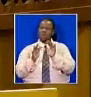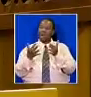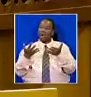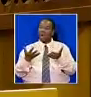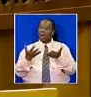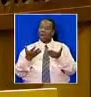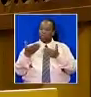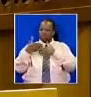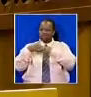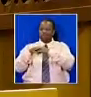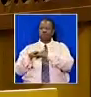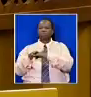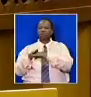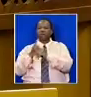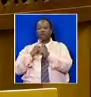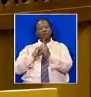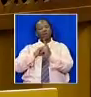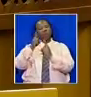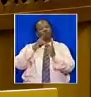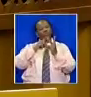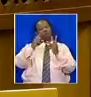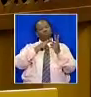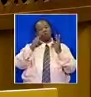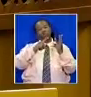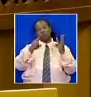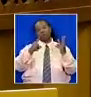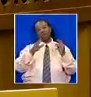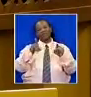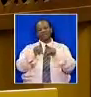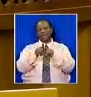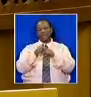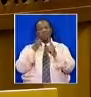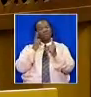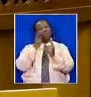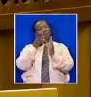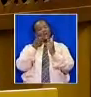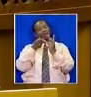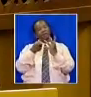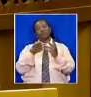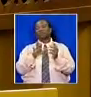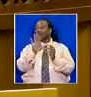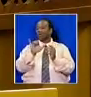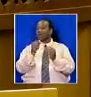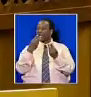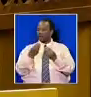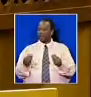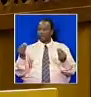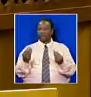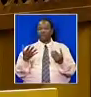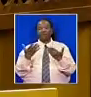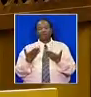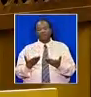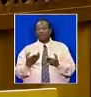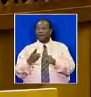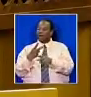the goals and targets that we have set ourselves. Aware of the reality that our local and regional governments could be